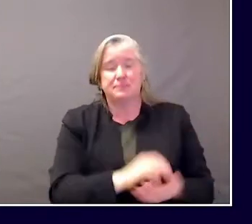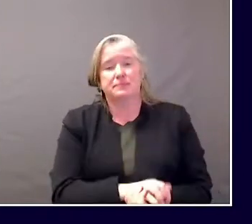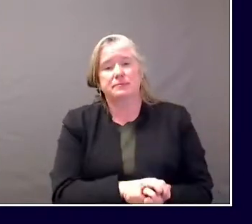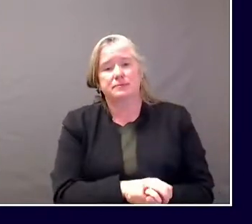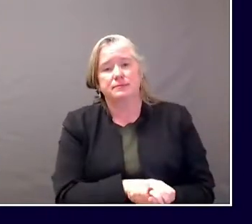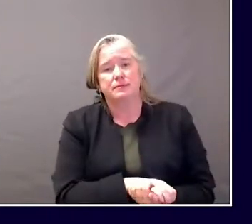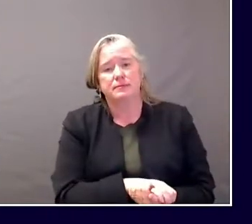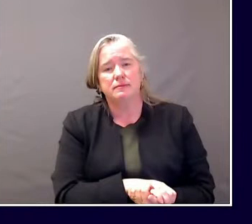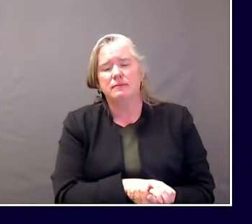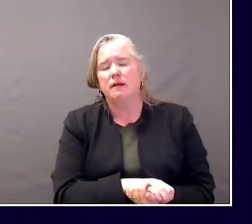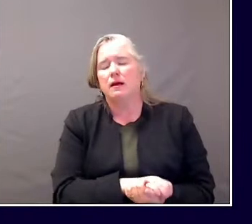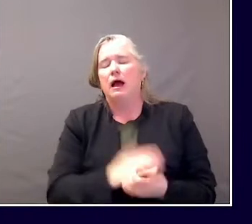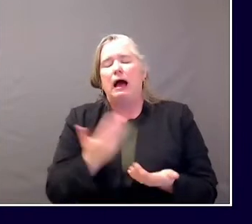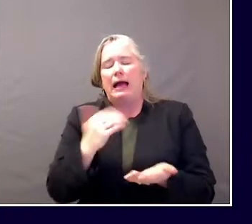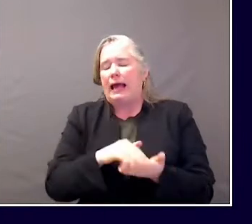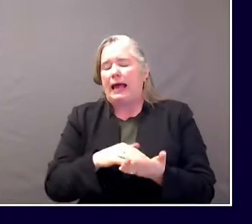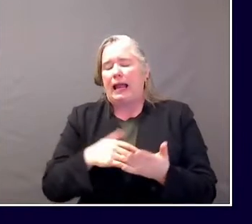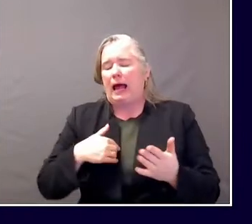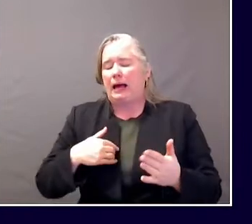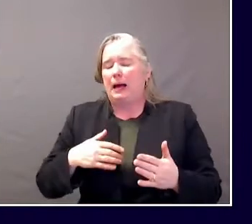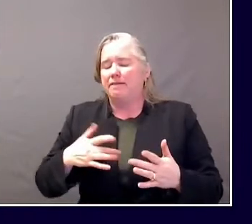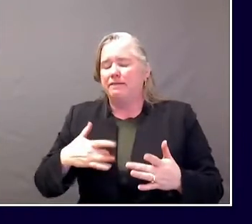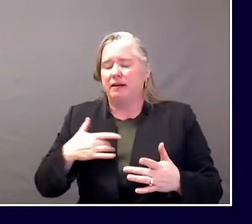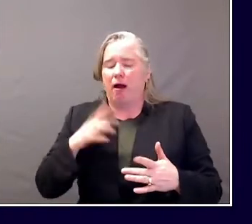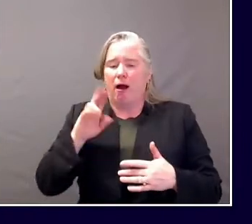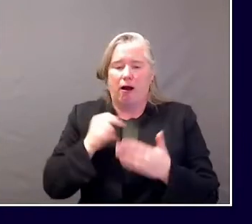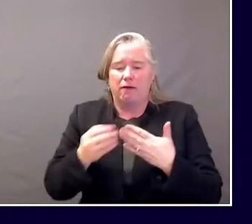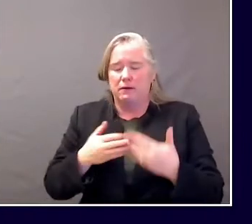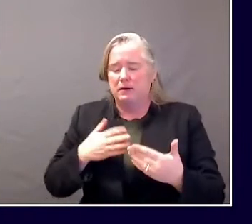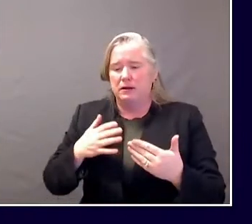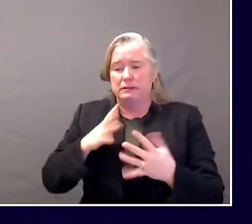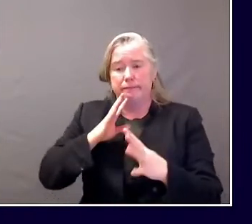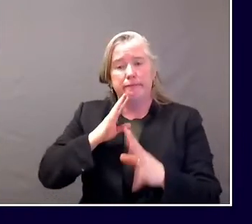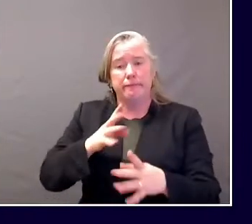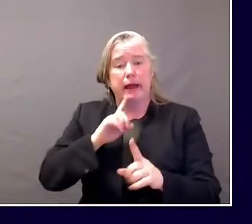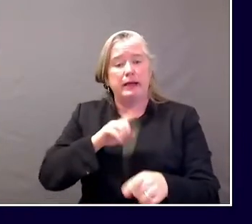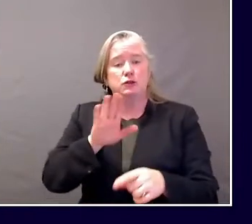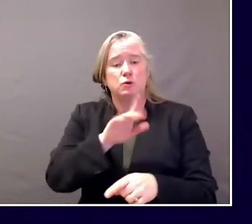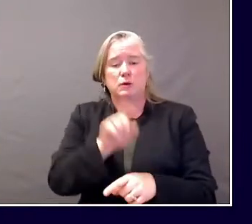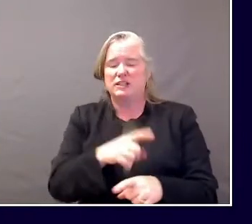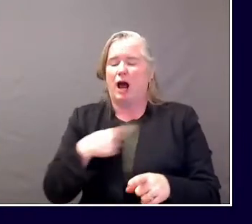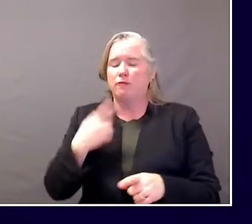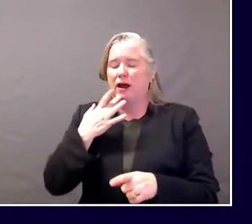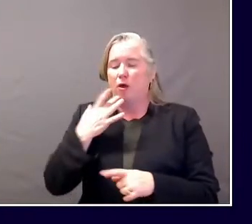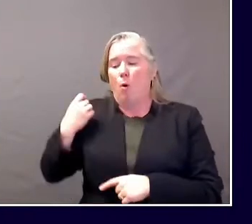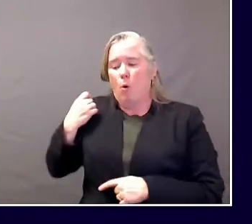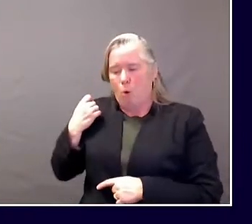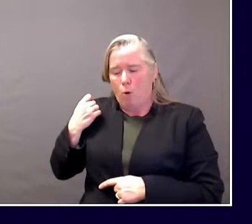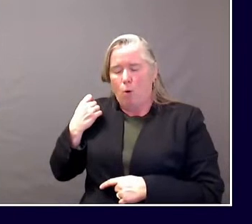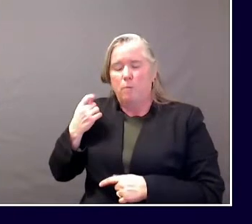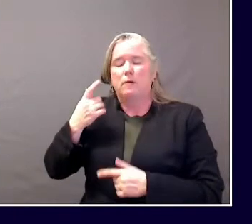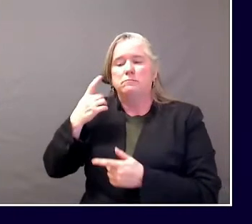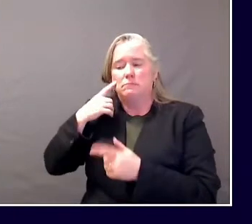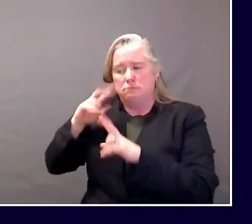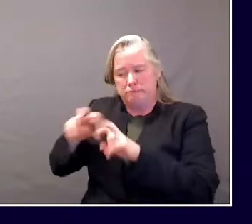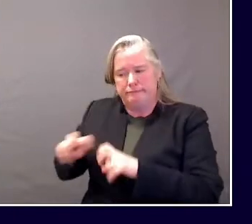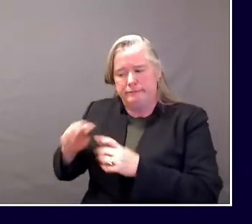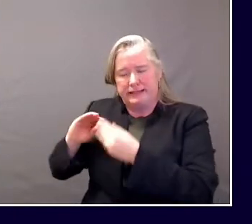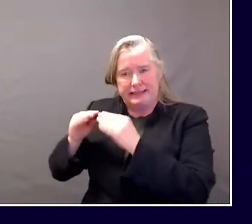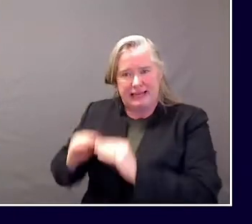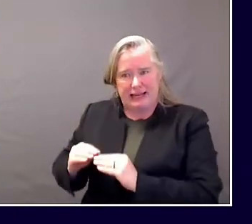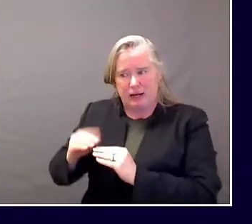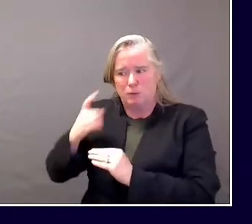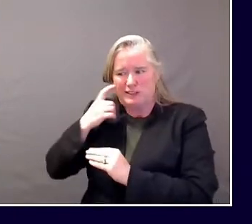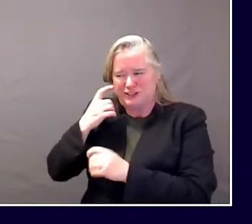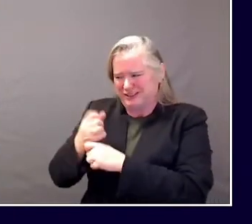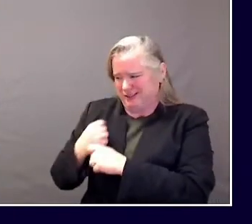And so I'm at this time, rather than getting it wrong, I'm just not, I haven't dived into the data. We've just gotten them in the